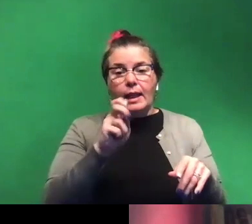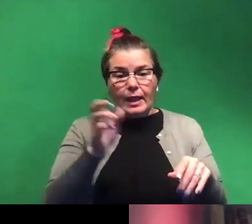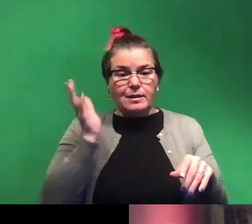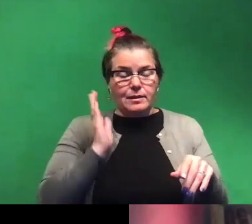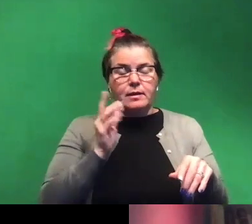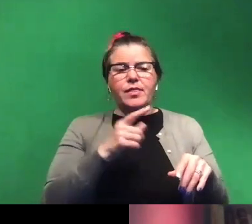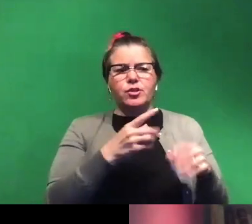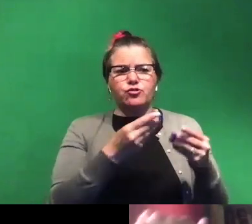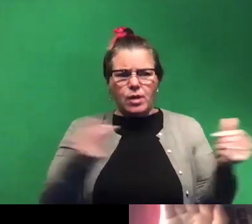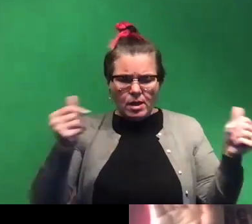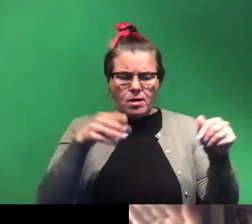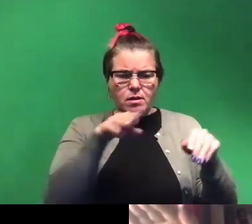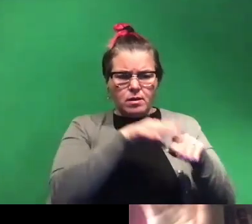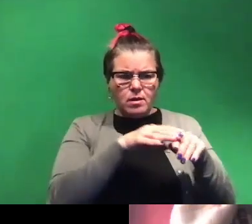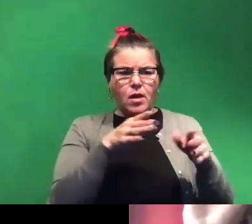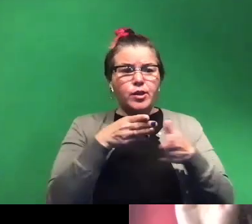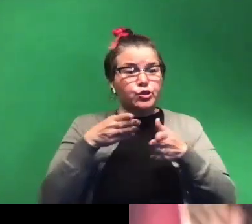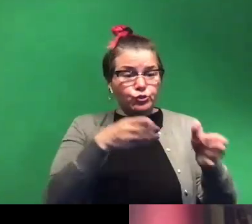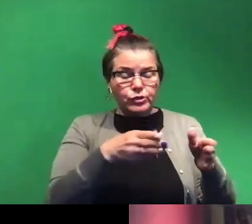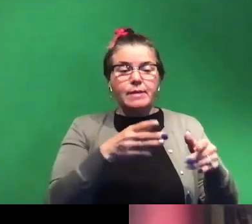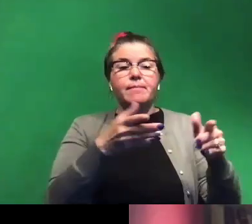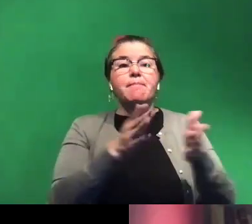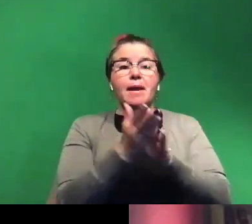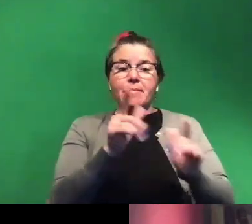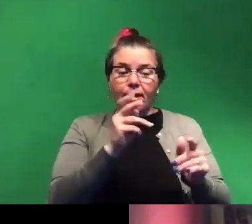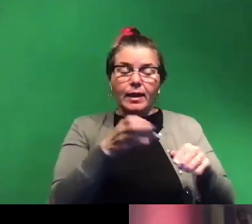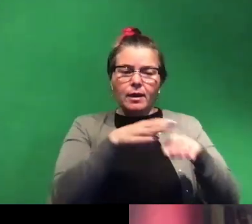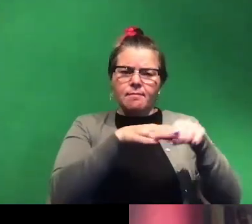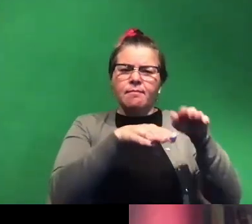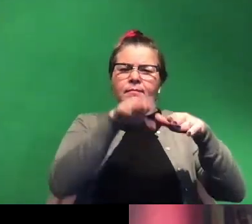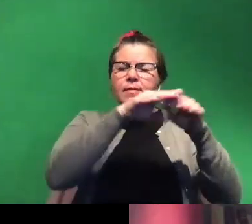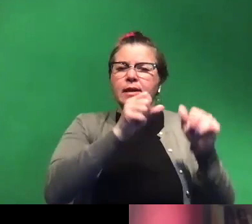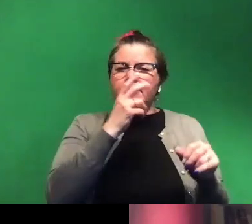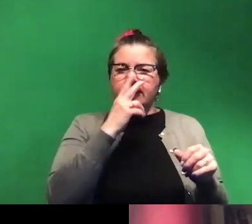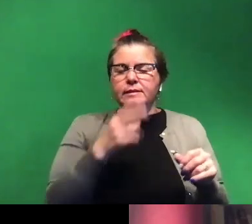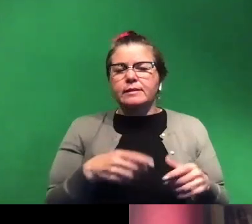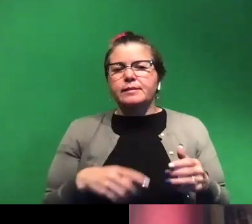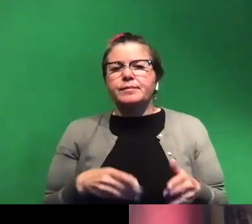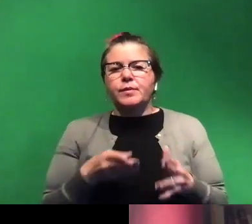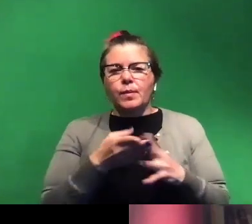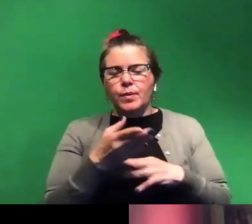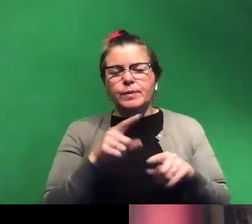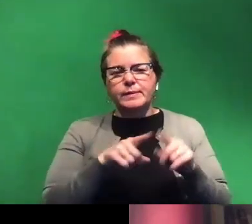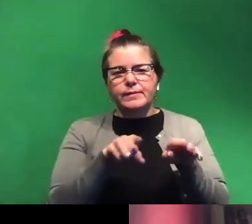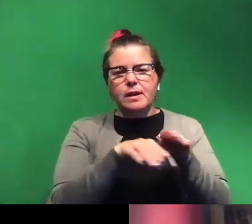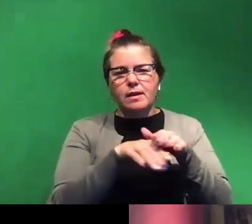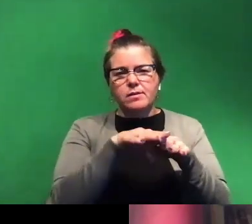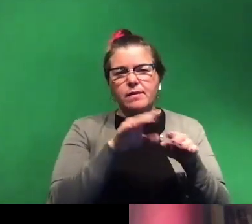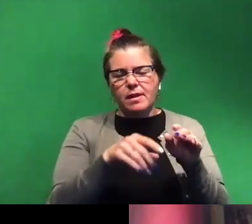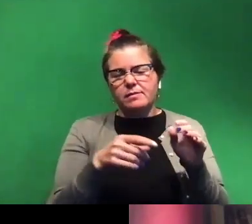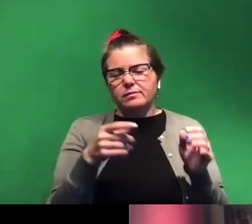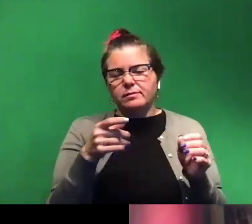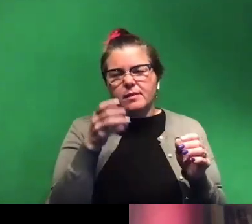dried out and then it was a stream bed and then it was a lake again. And going through the layers in that sense. Usually